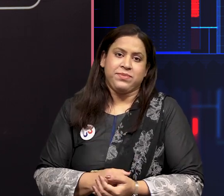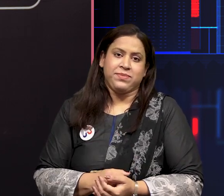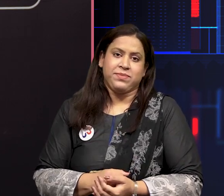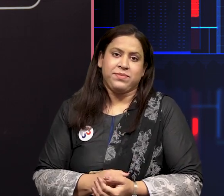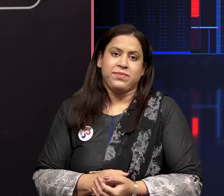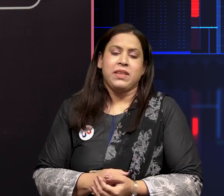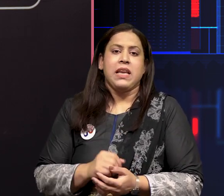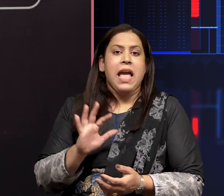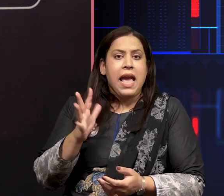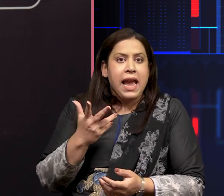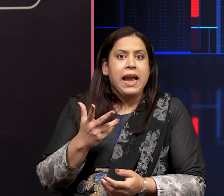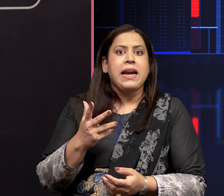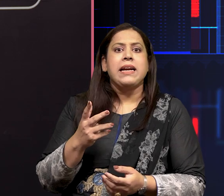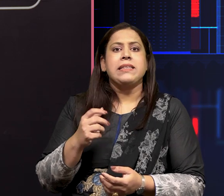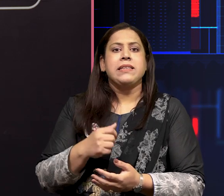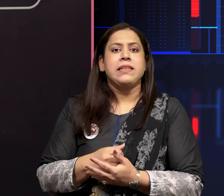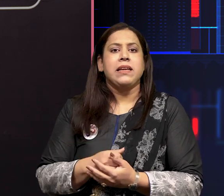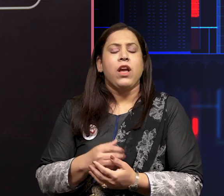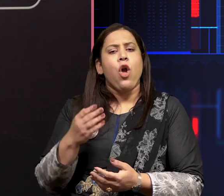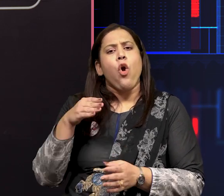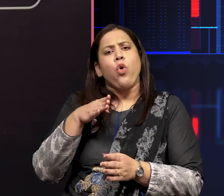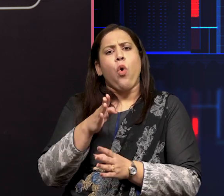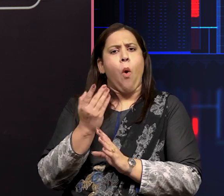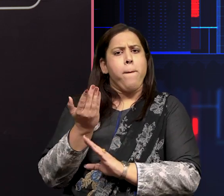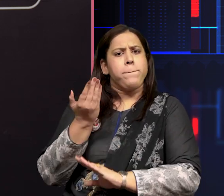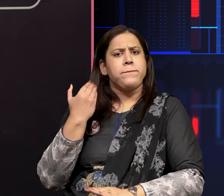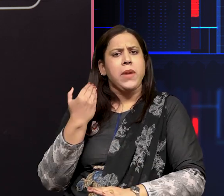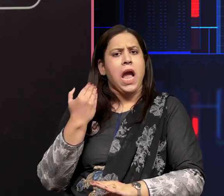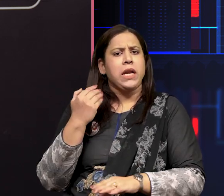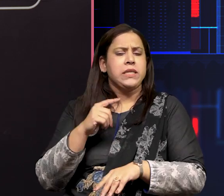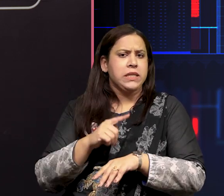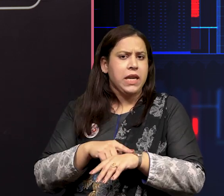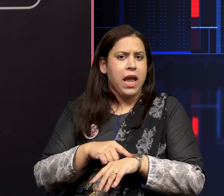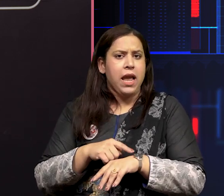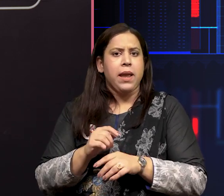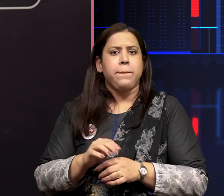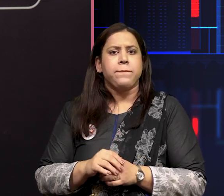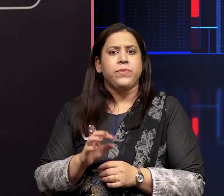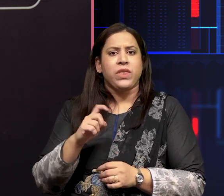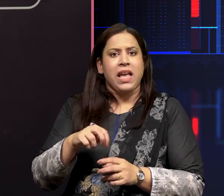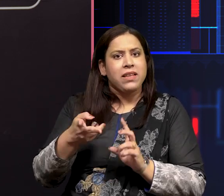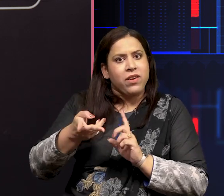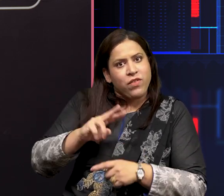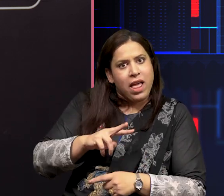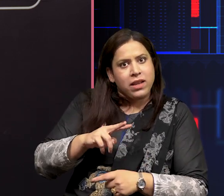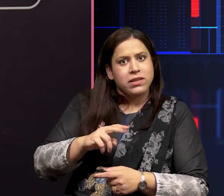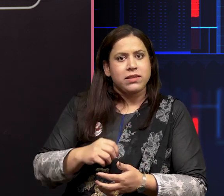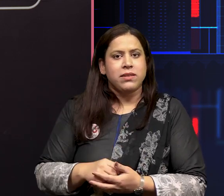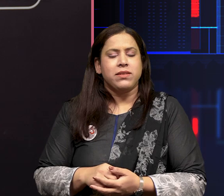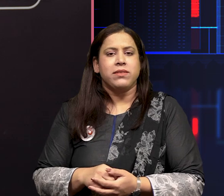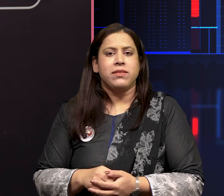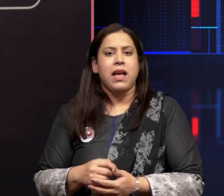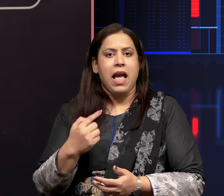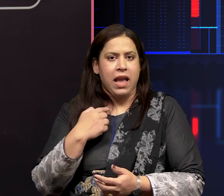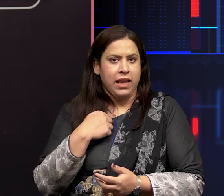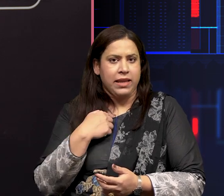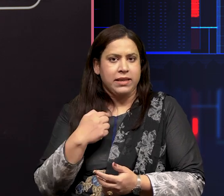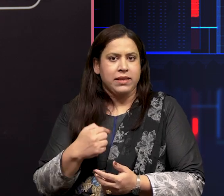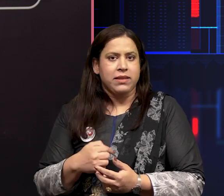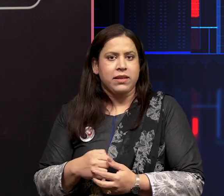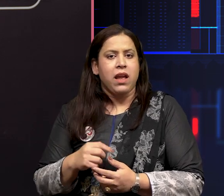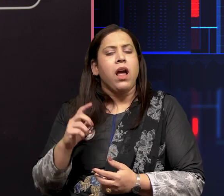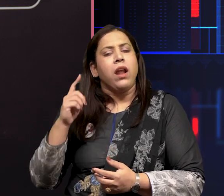Art picked me. And all my life, I was not really an ambitious